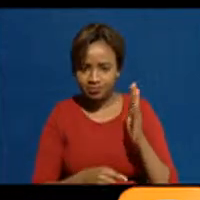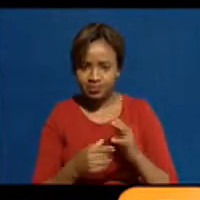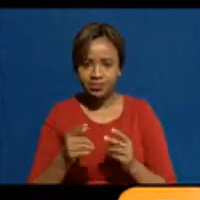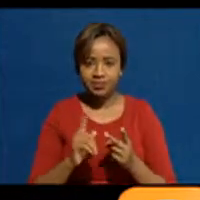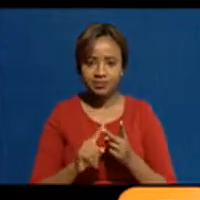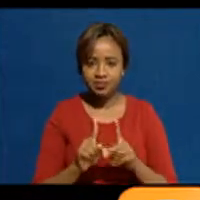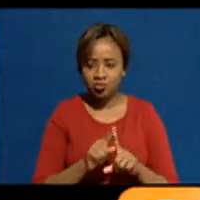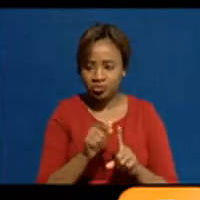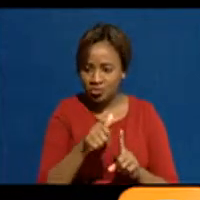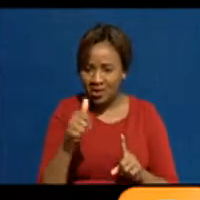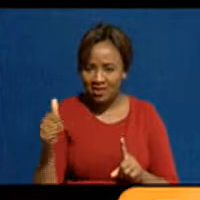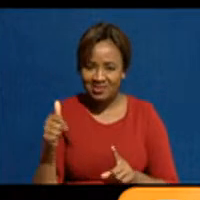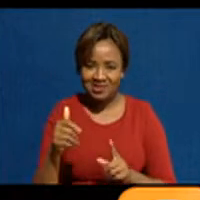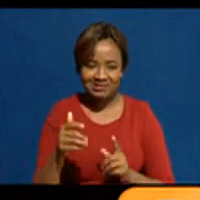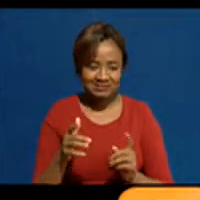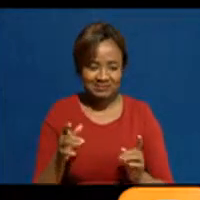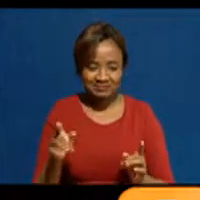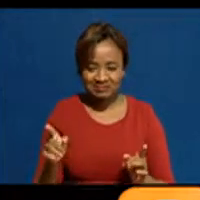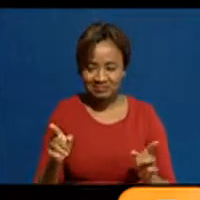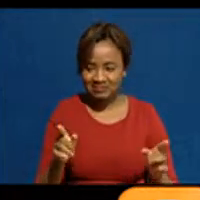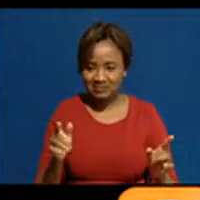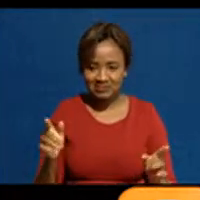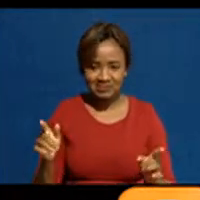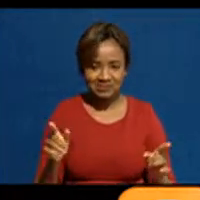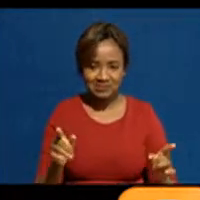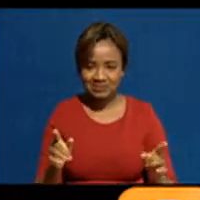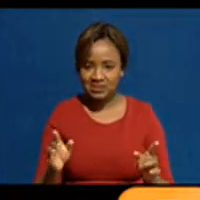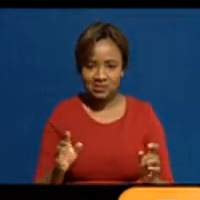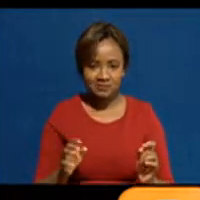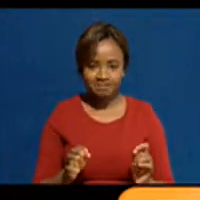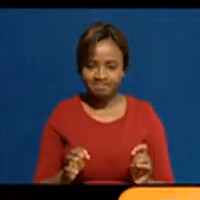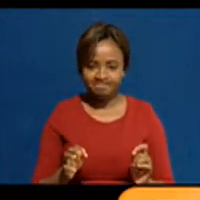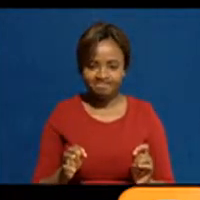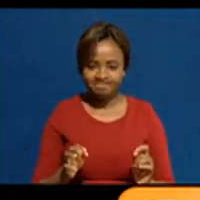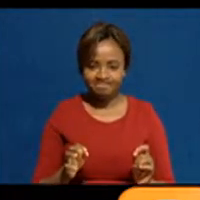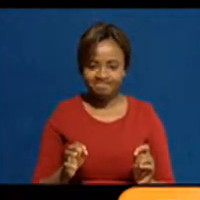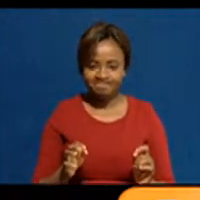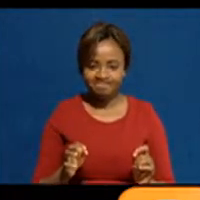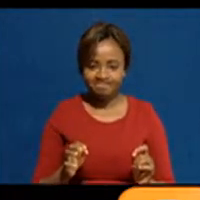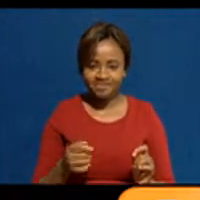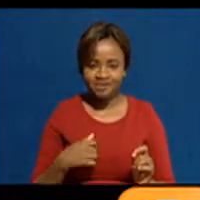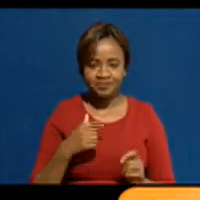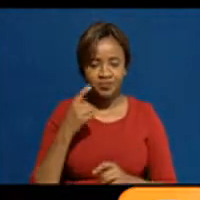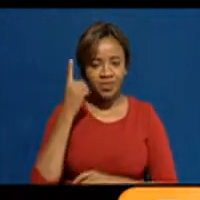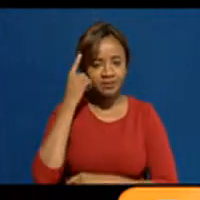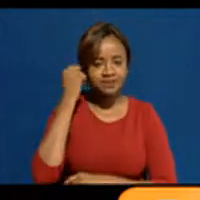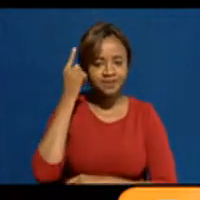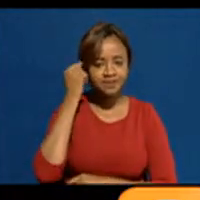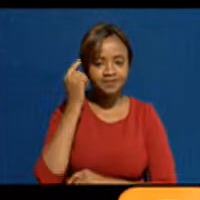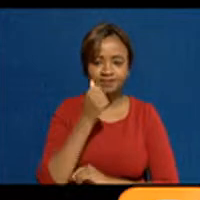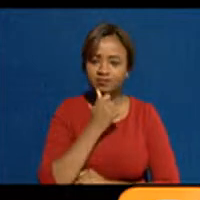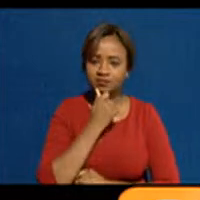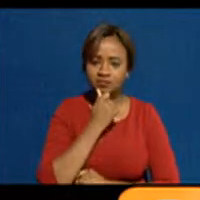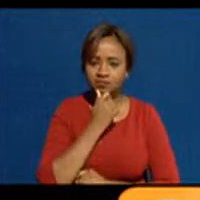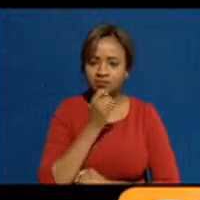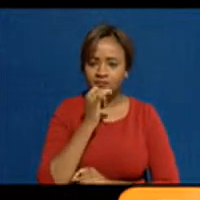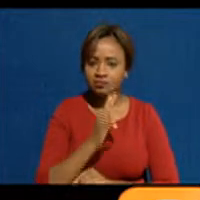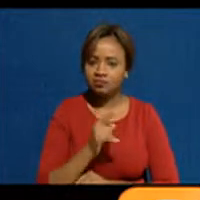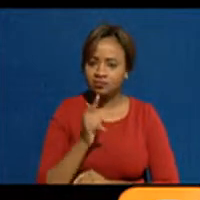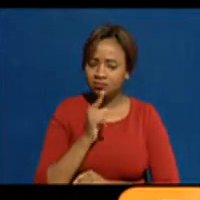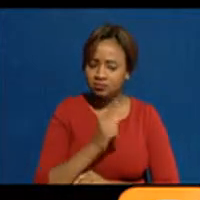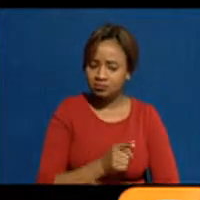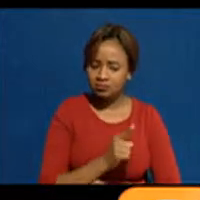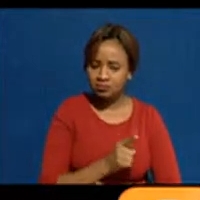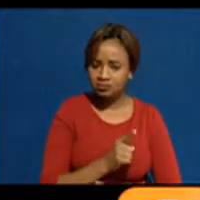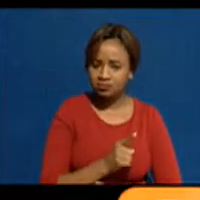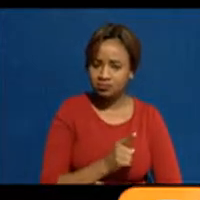approaching expectation with how they are being graded. And I start to wonder if this child was to